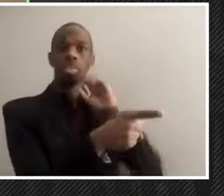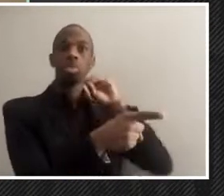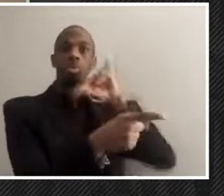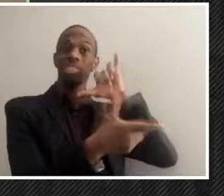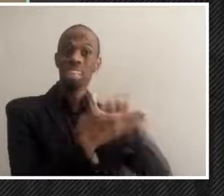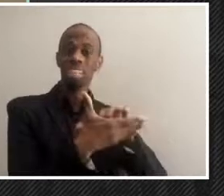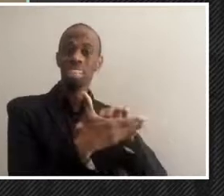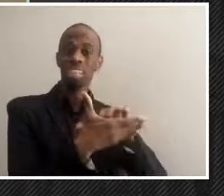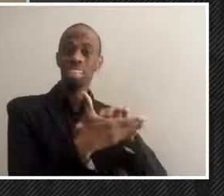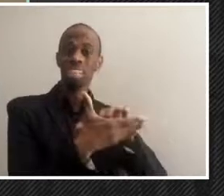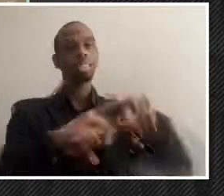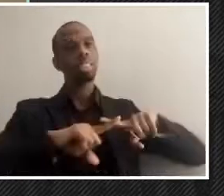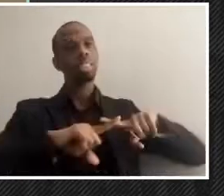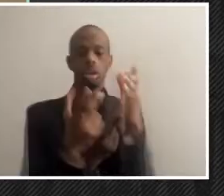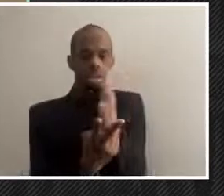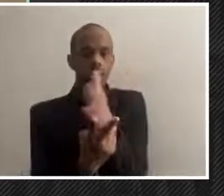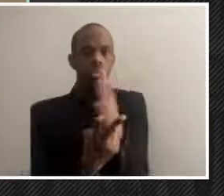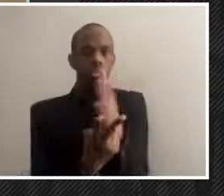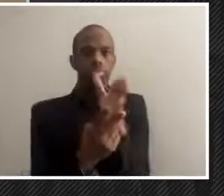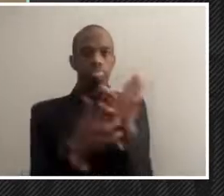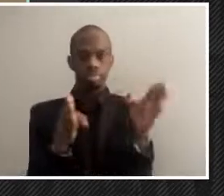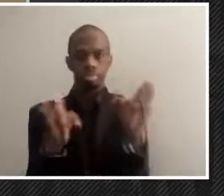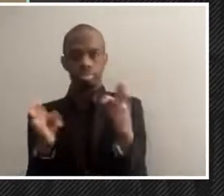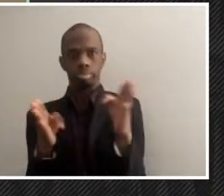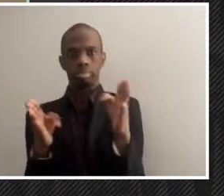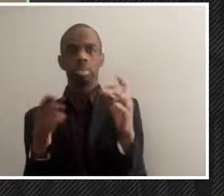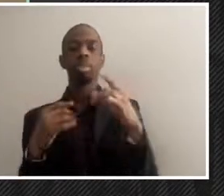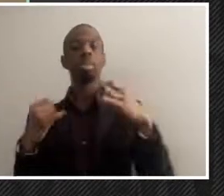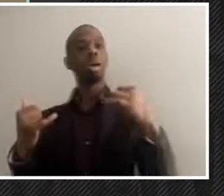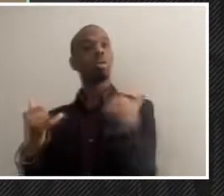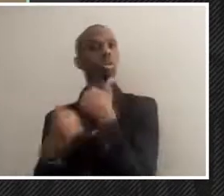well-off, well-connected statesman, you know,